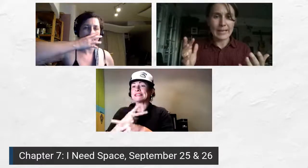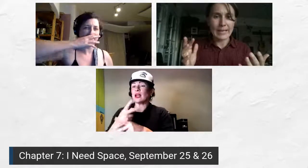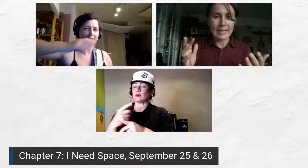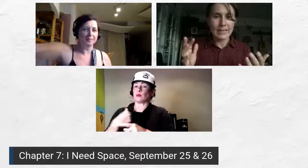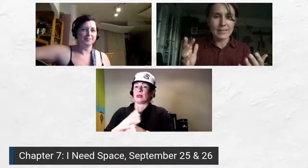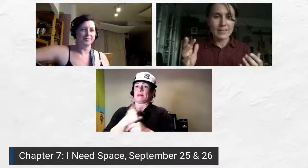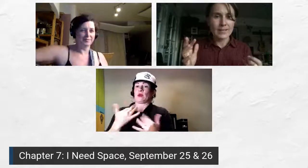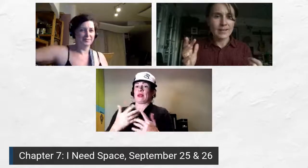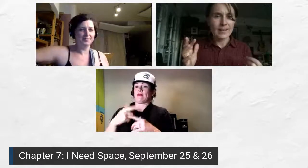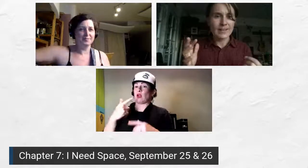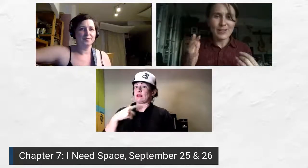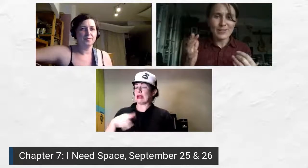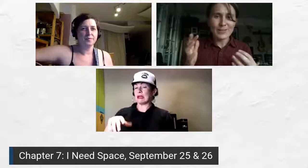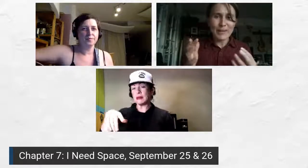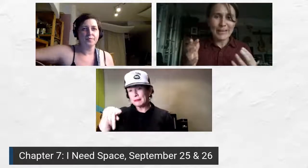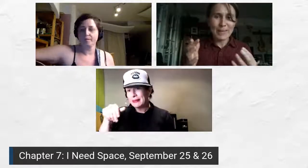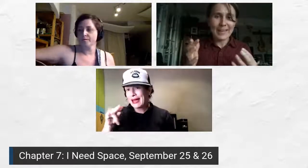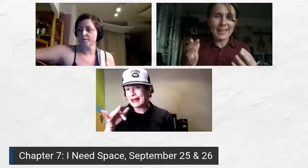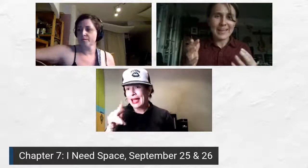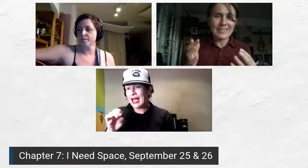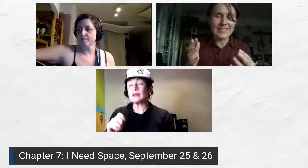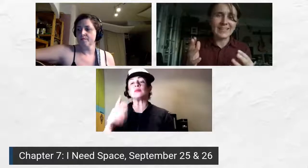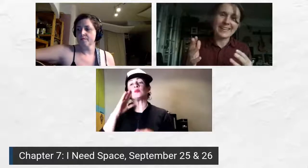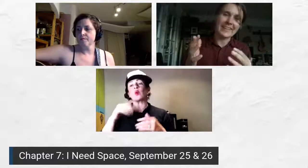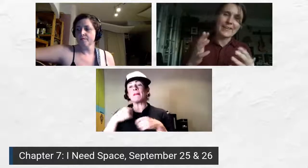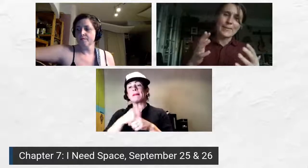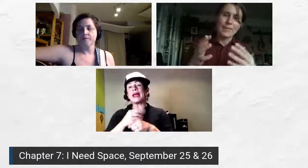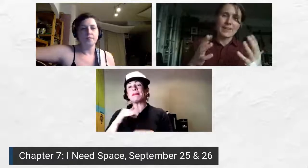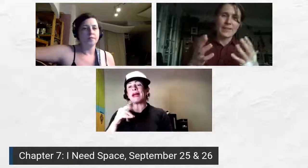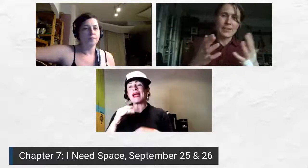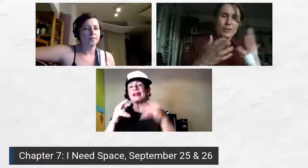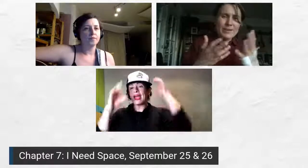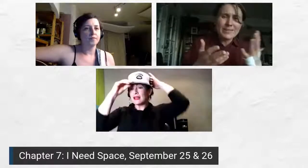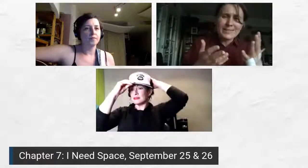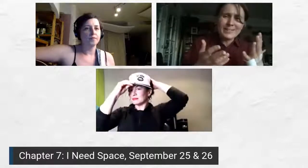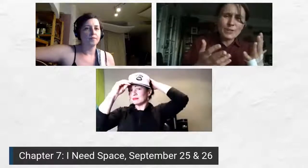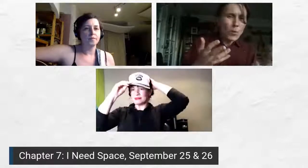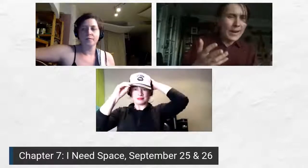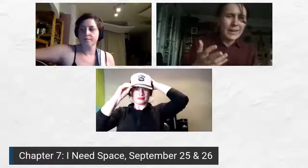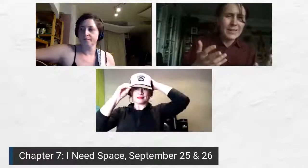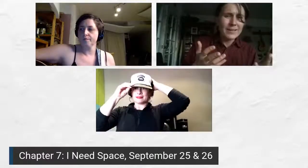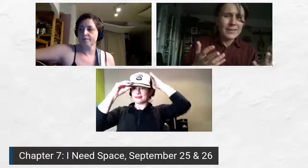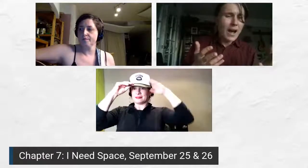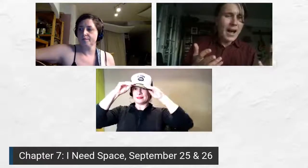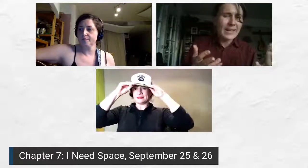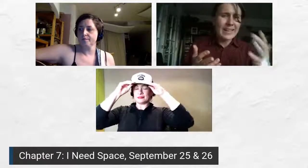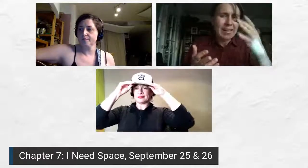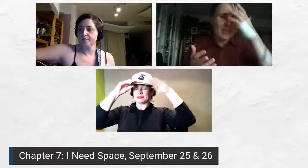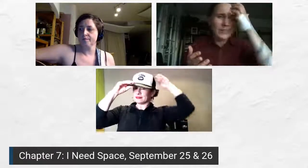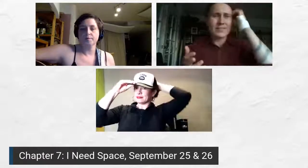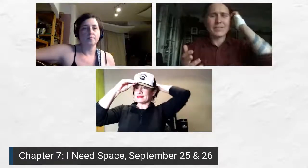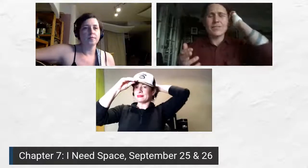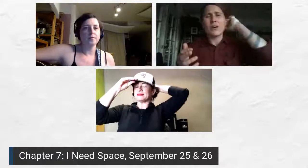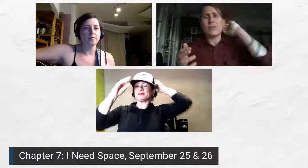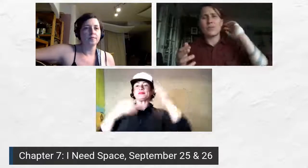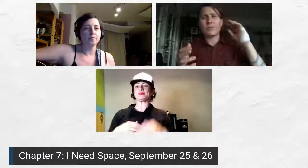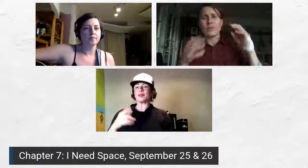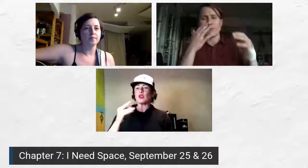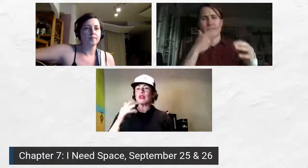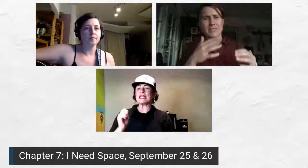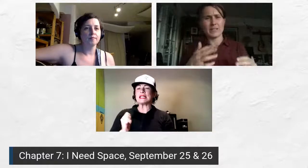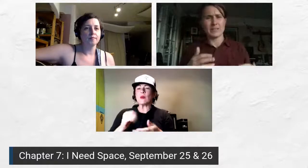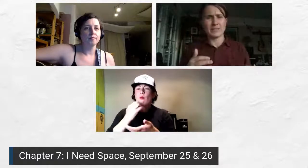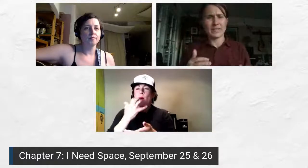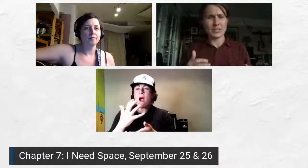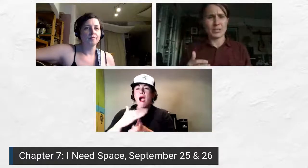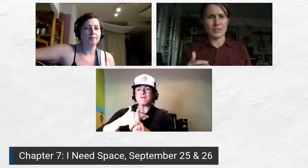first pancake. You're making pancakes and the griddle isn't quite hot yet, or the dough,